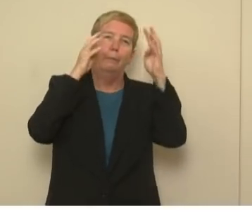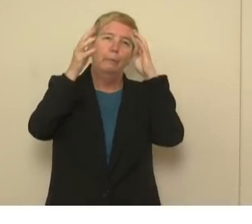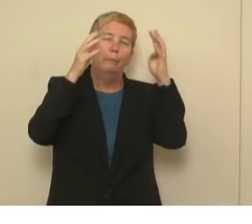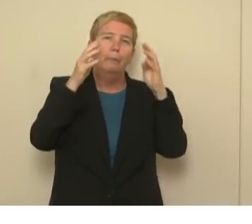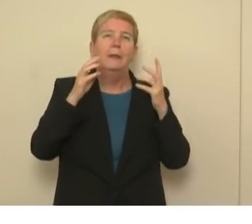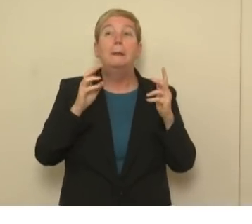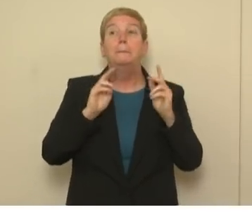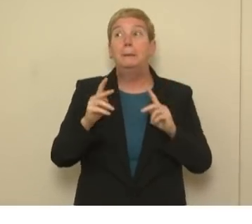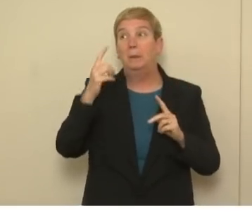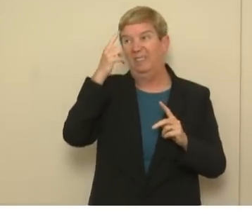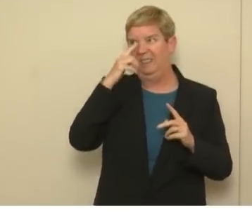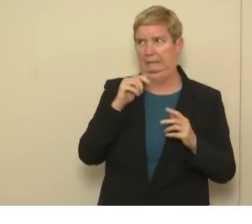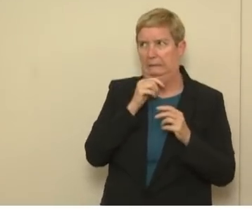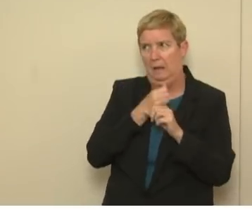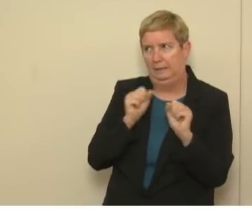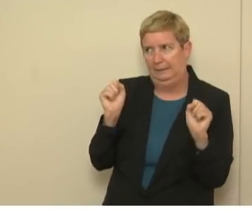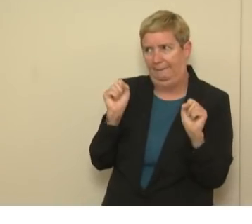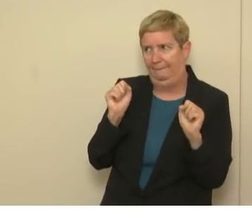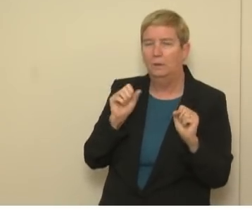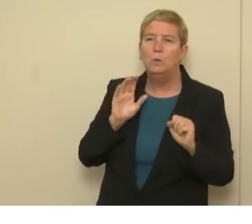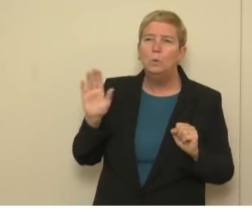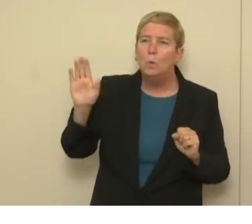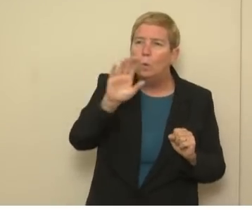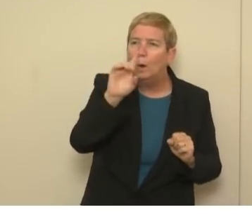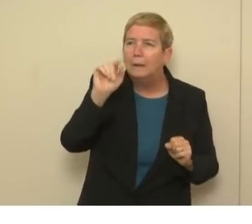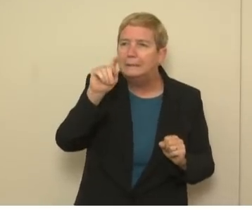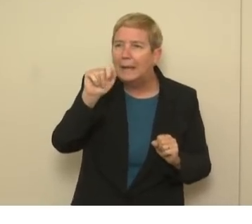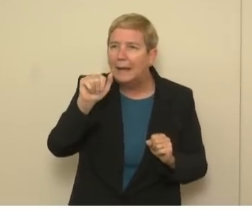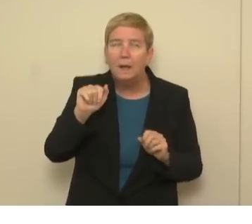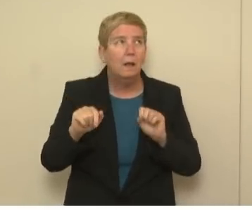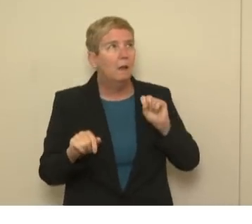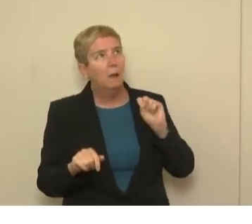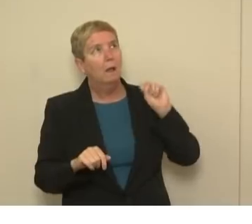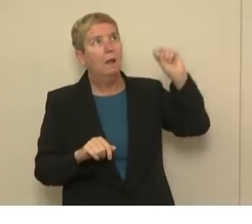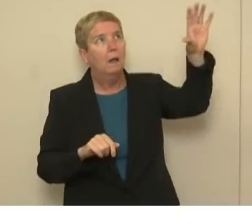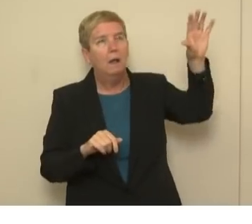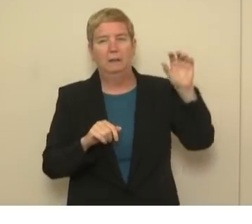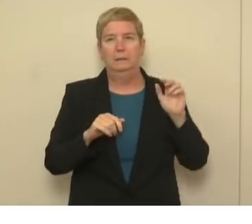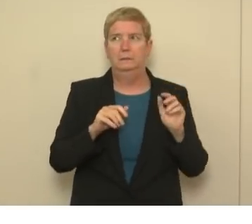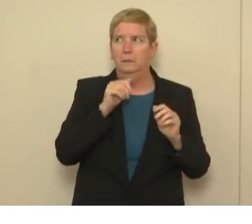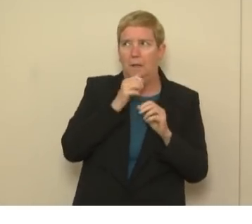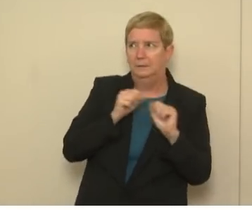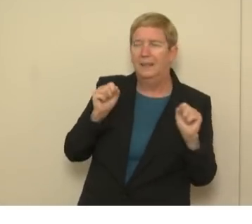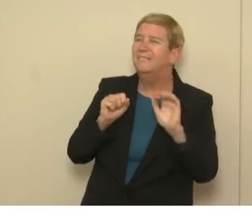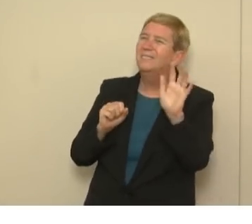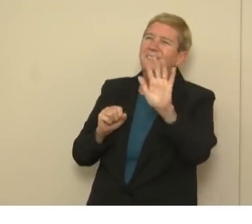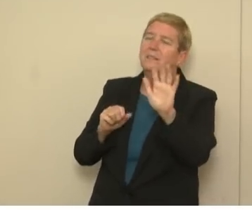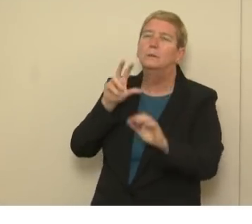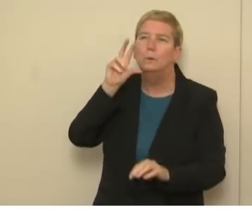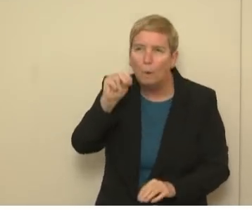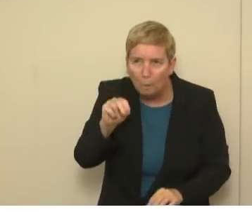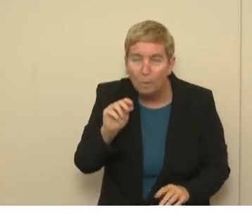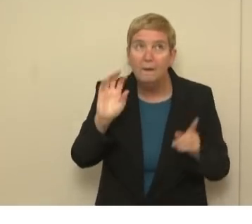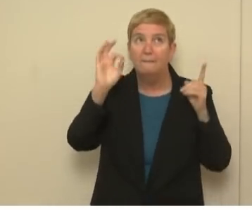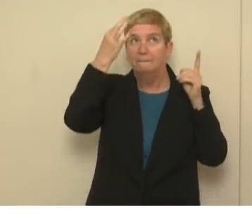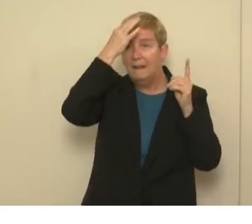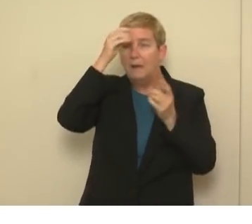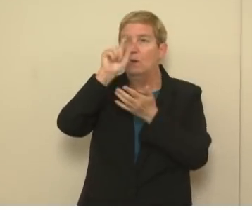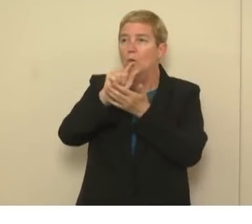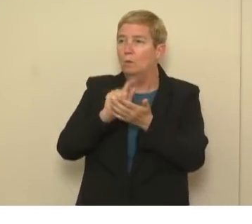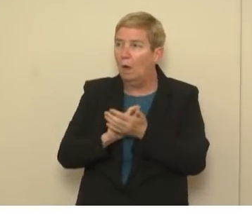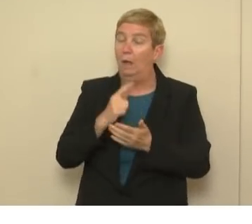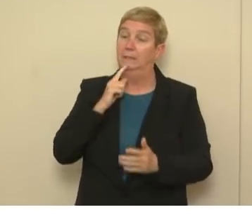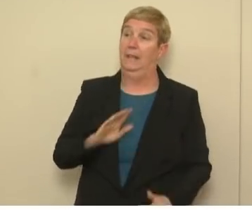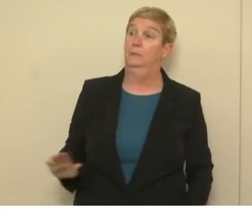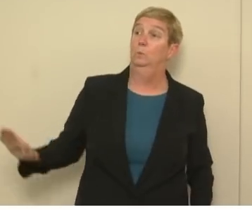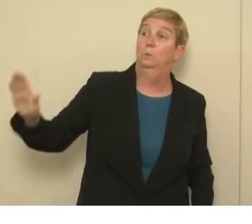this. The truth is that federal law prohibits the release of your information,